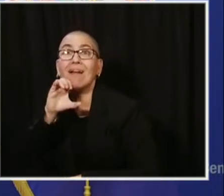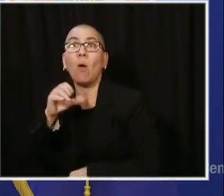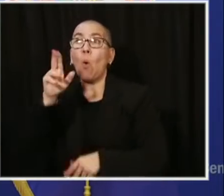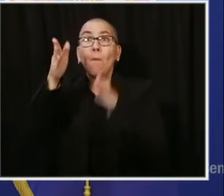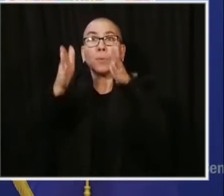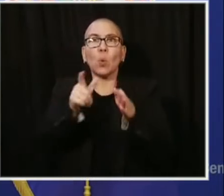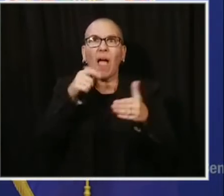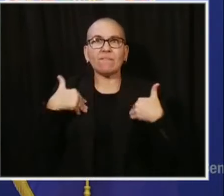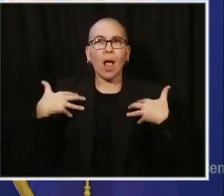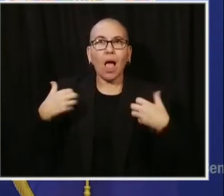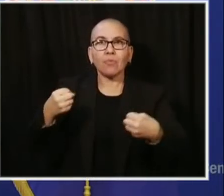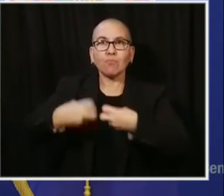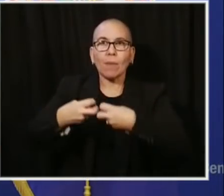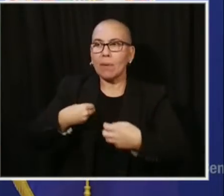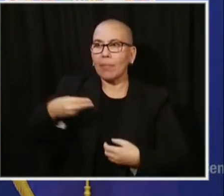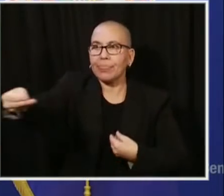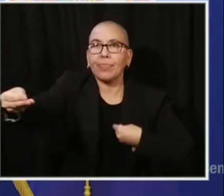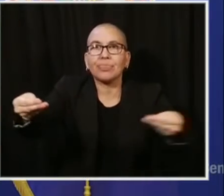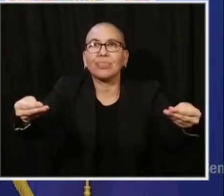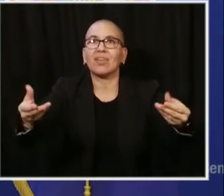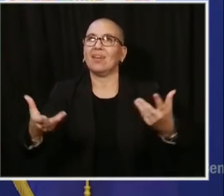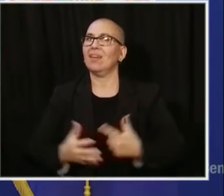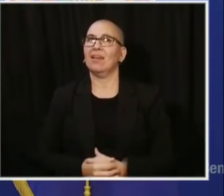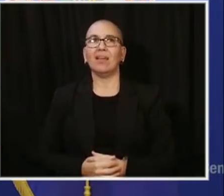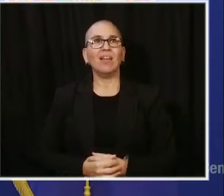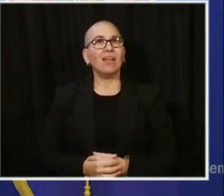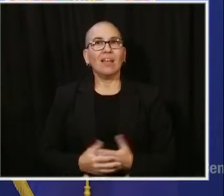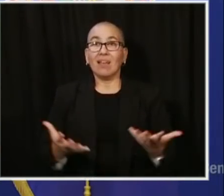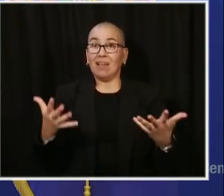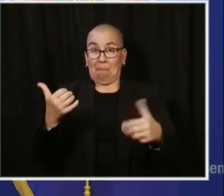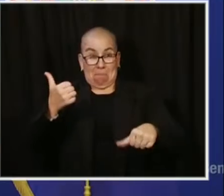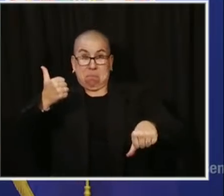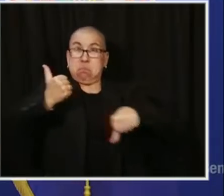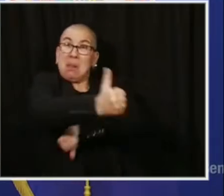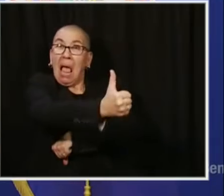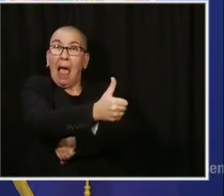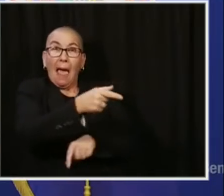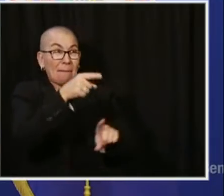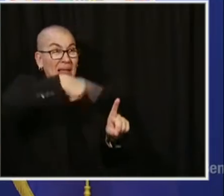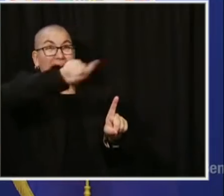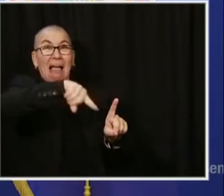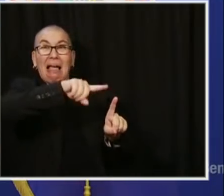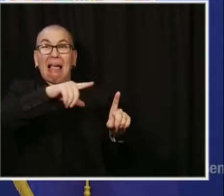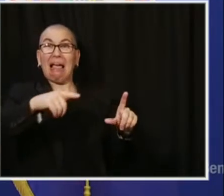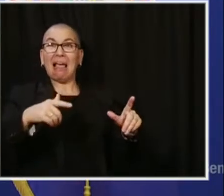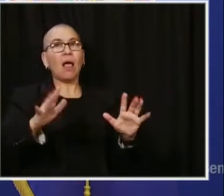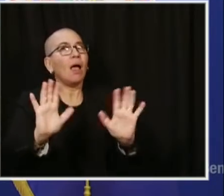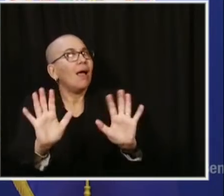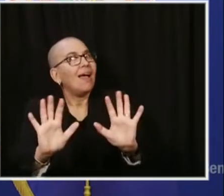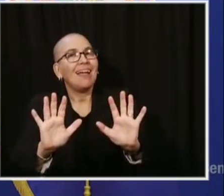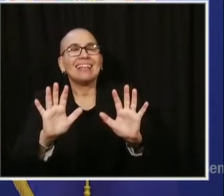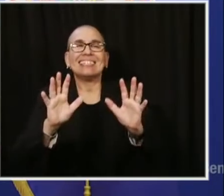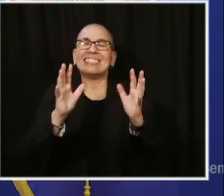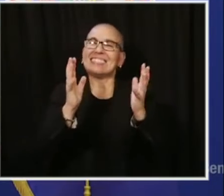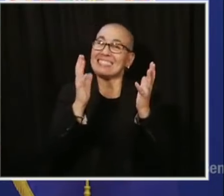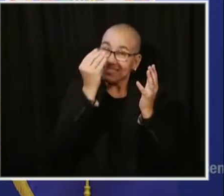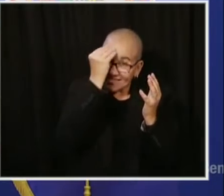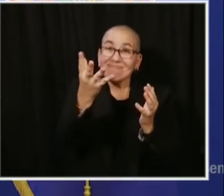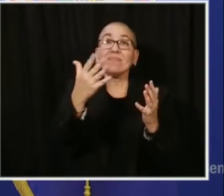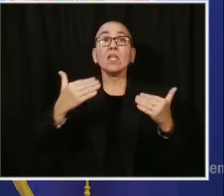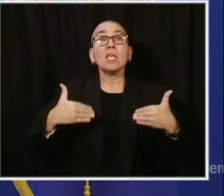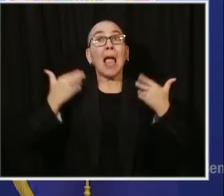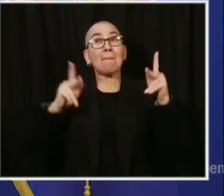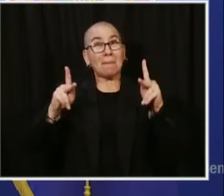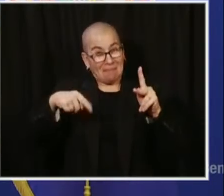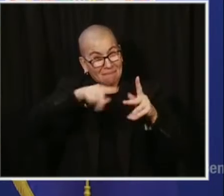be clear. This is not pointing fingers. This is not blaming. This is young people have been incredibly, as I said with the group in